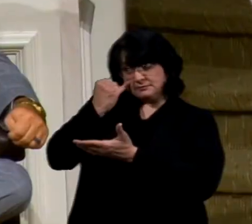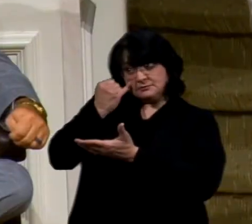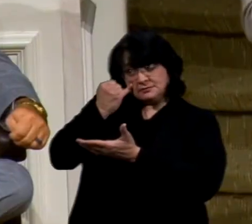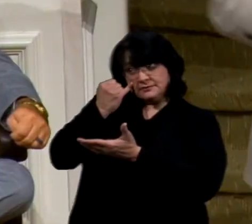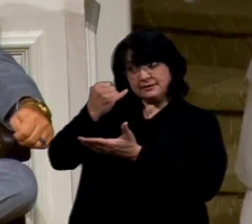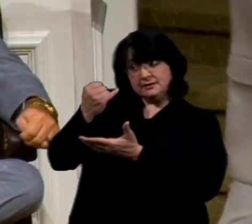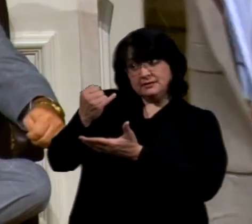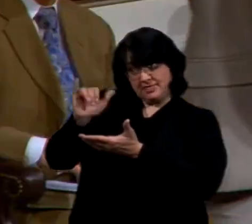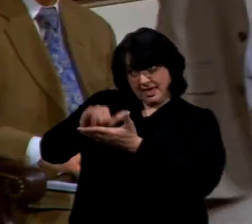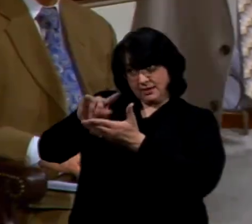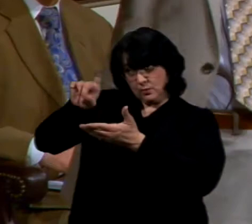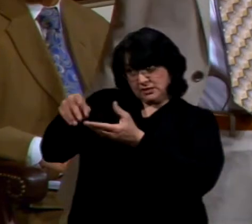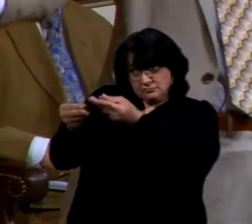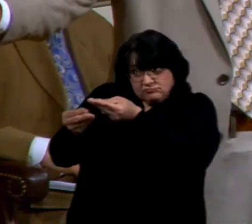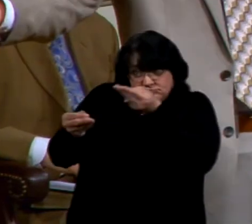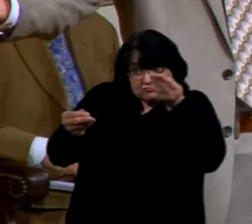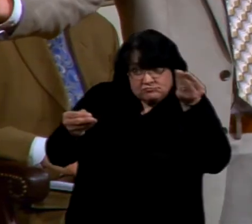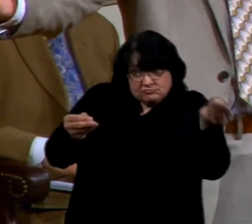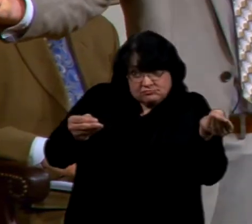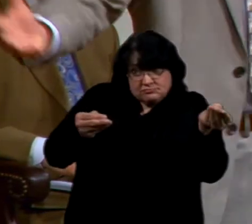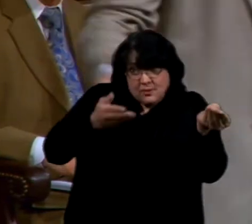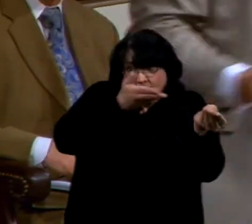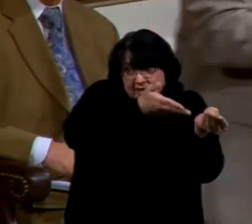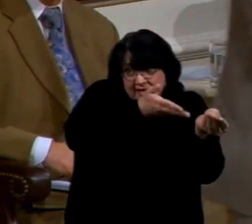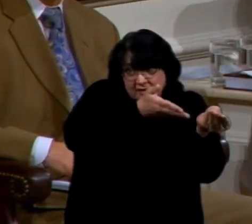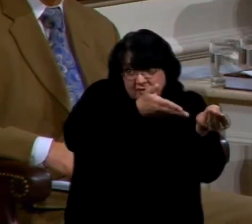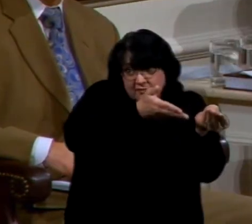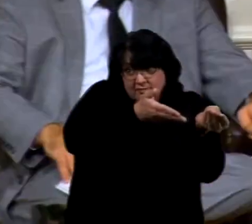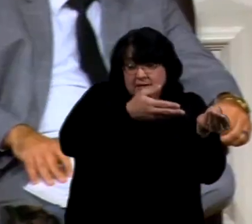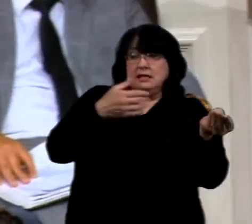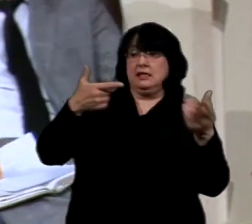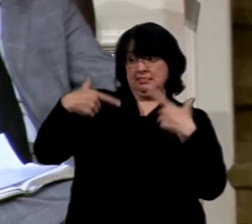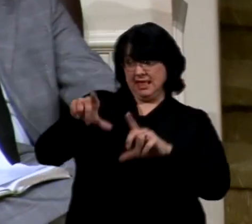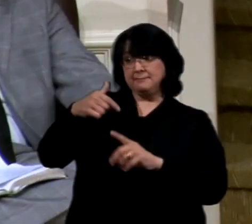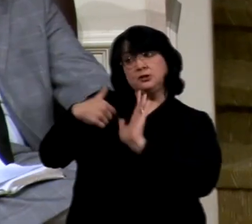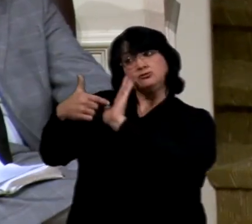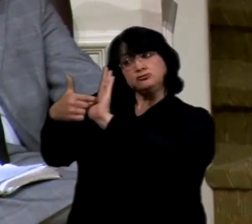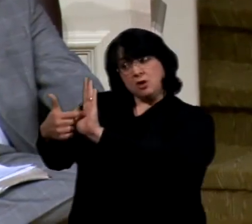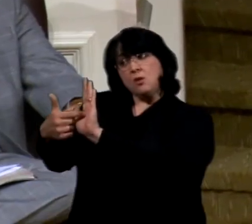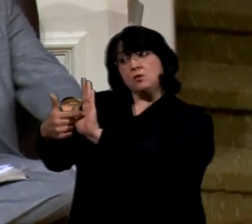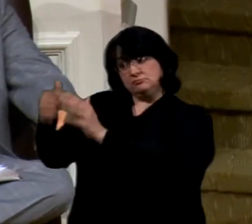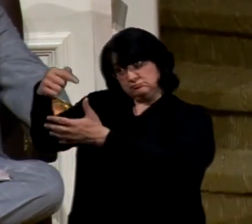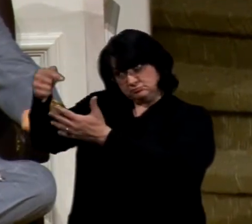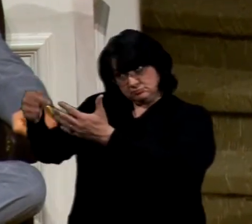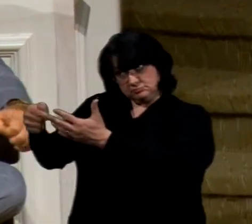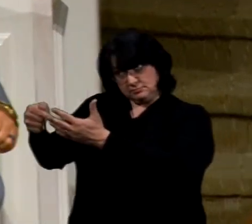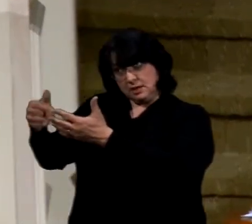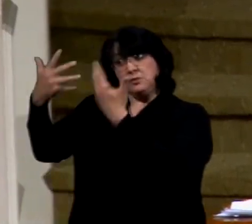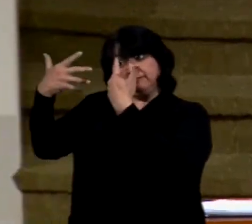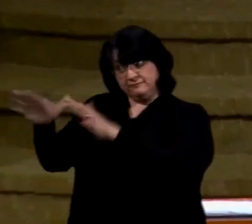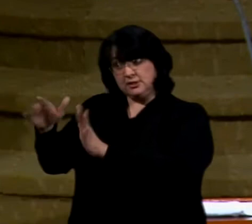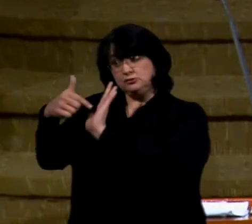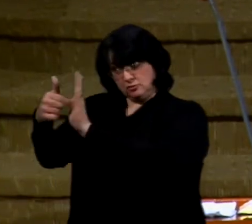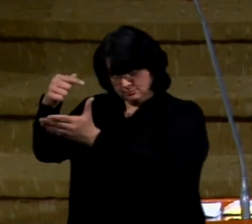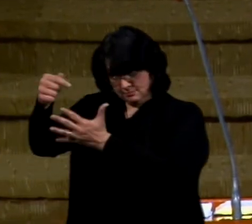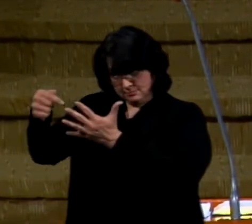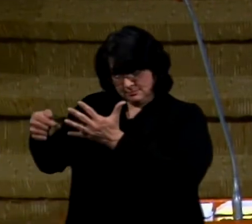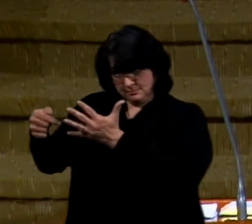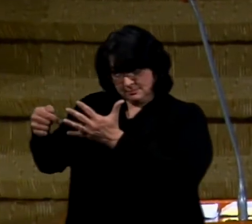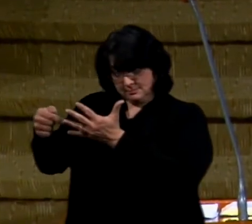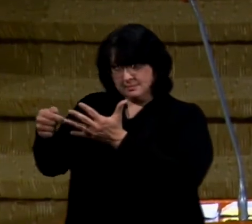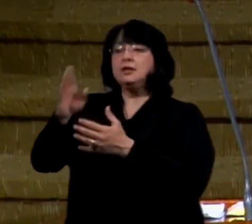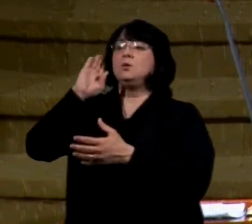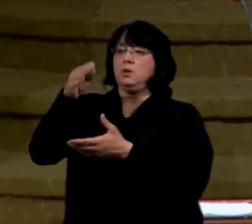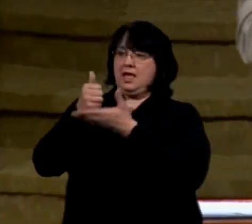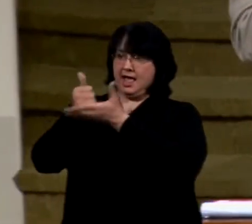take that question and set it over here and let me show you what I want to show you? When I'm finished showing you what I want to show you, it